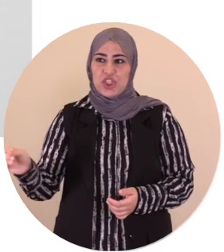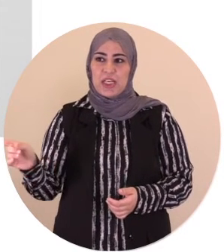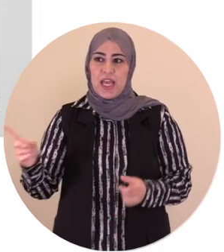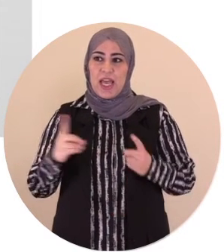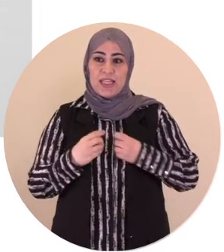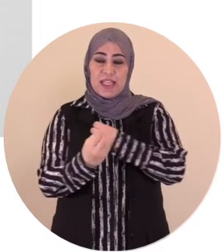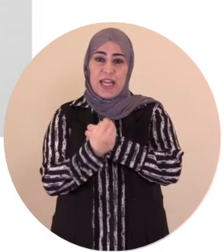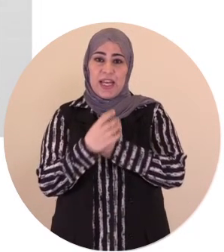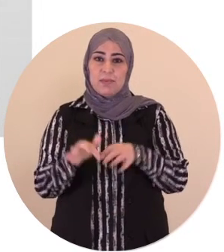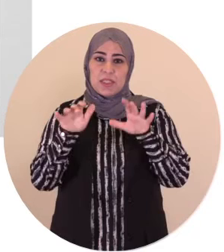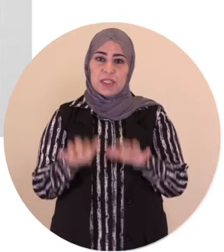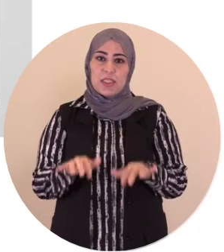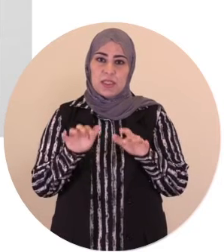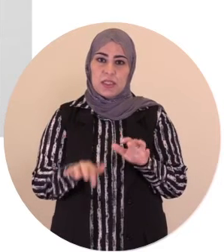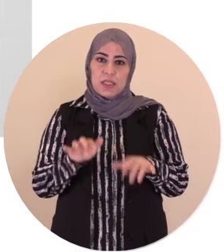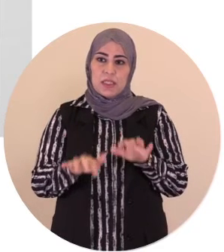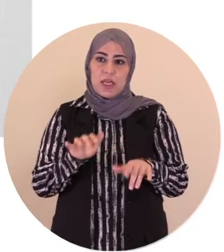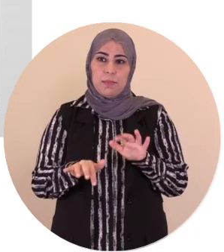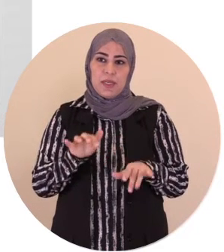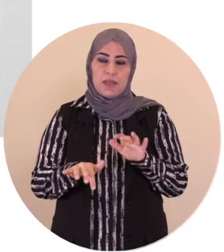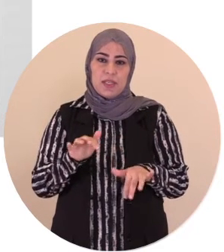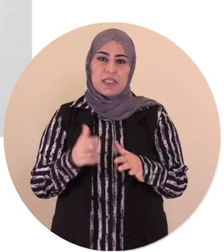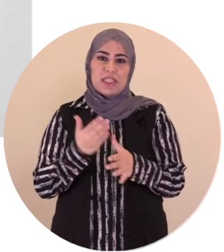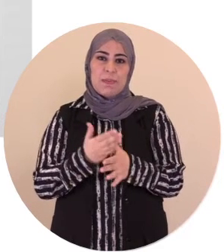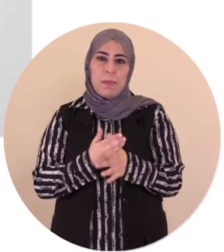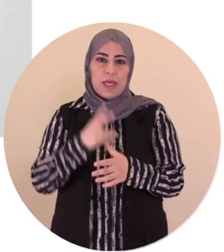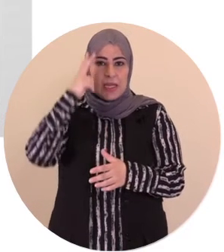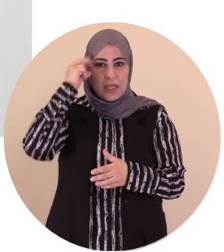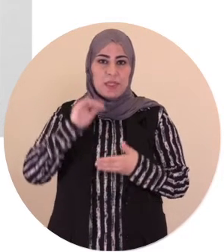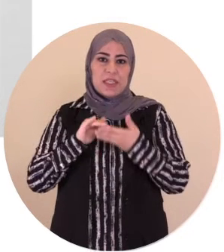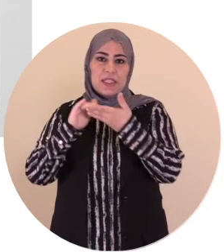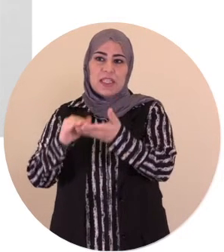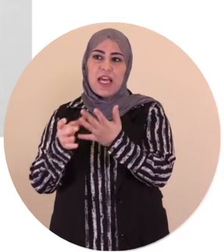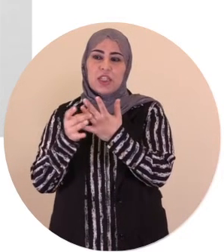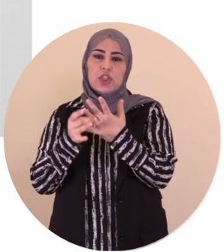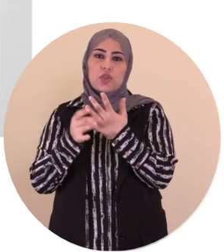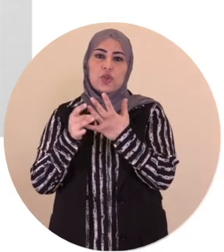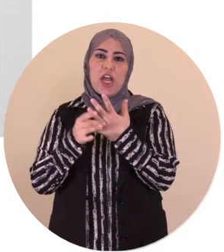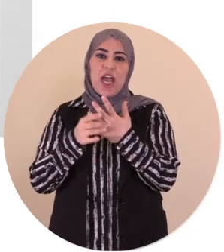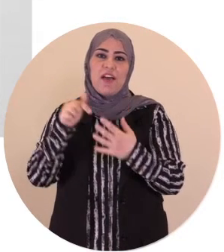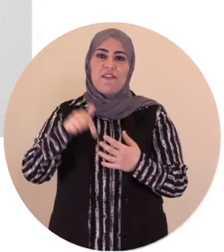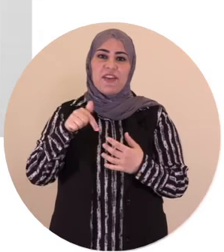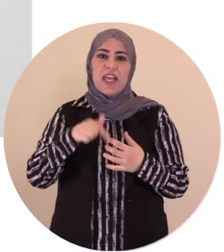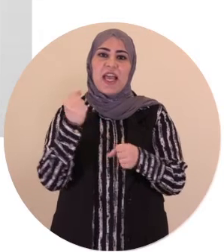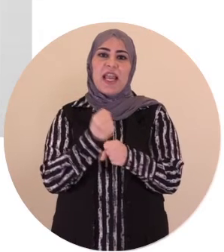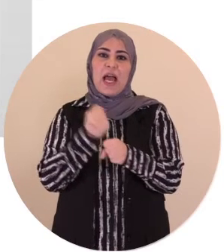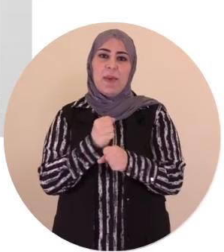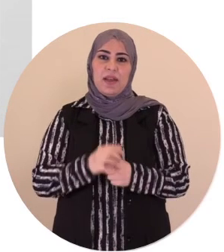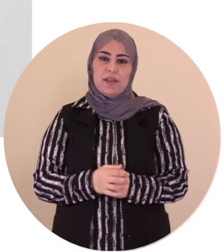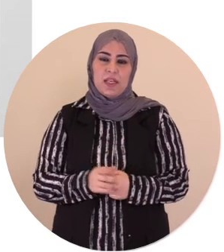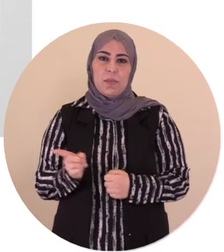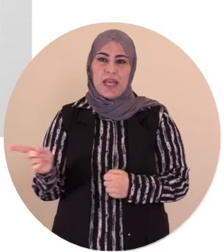his work. Notice wished is in the past. She had learned, so had plus the verb in what tense? In the past